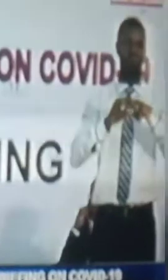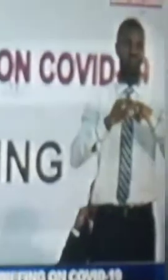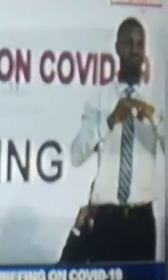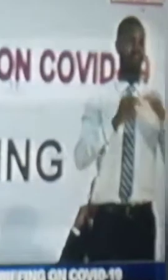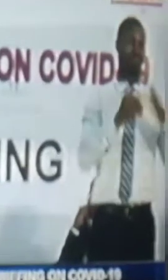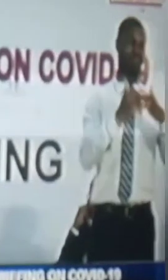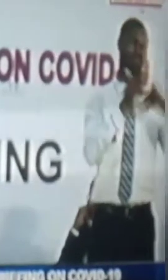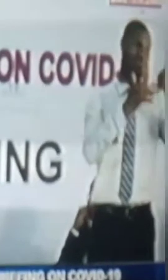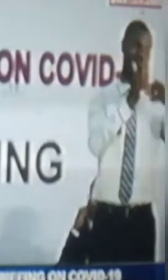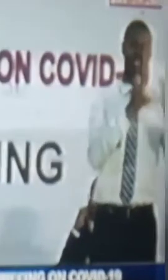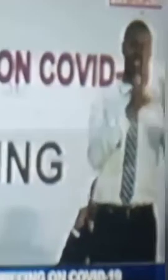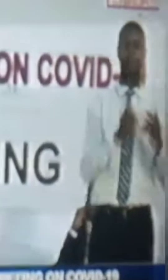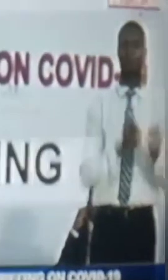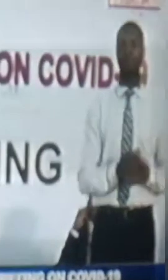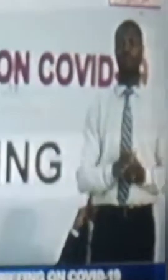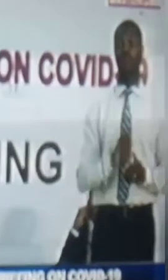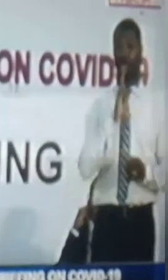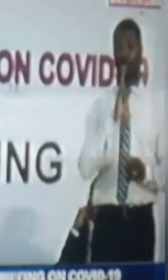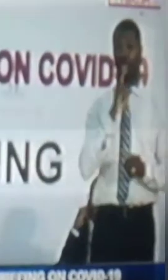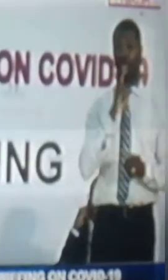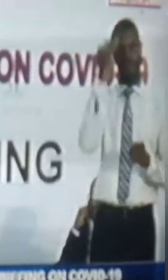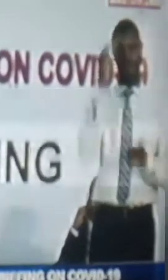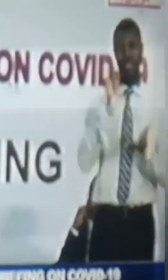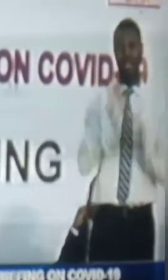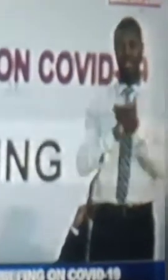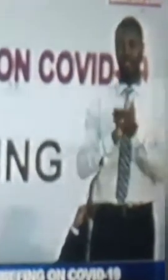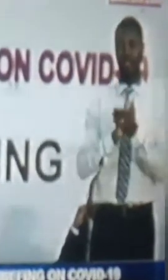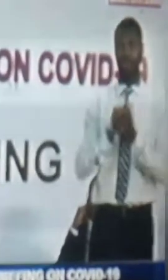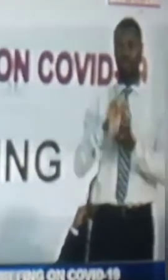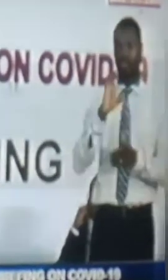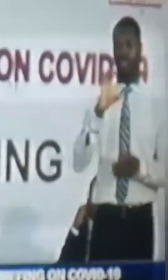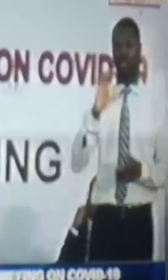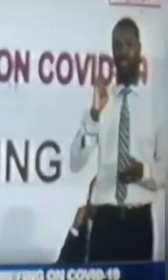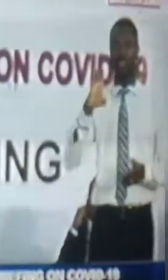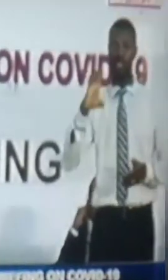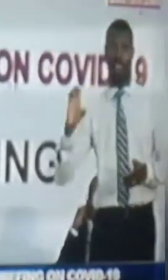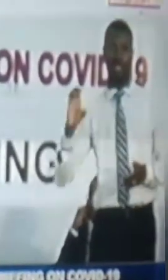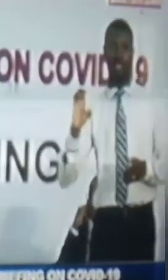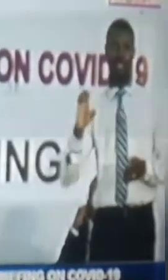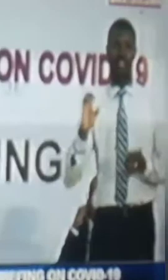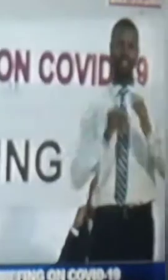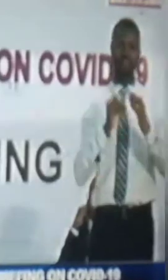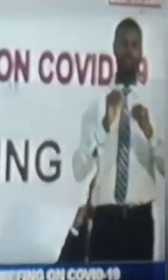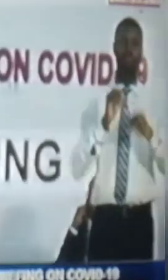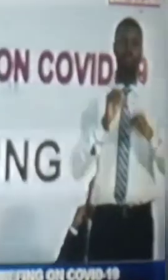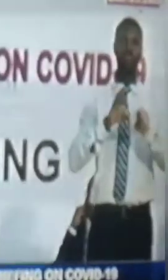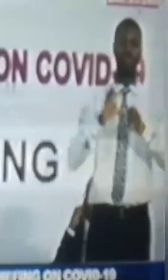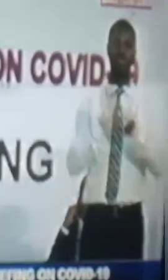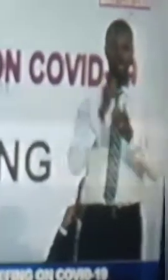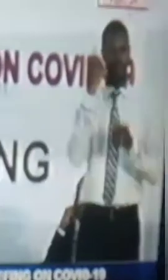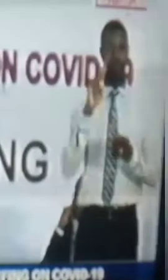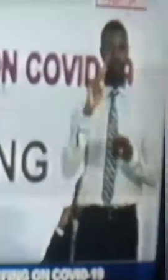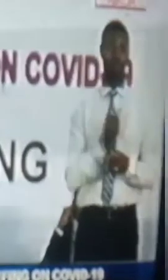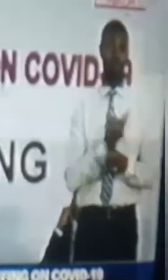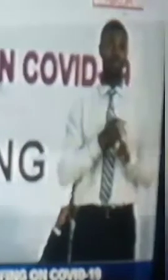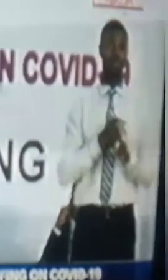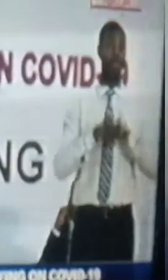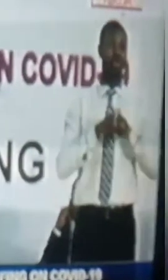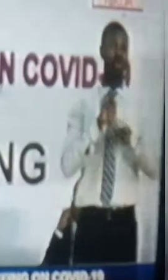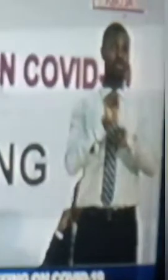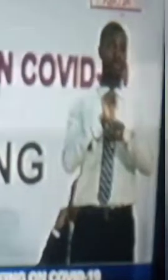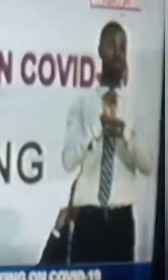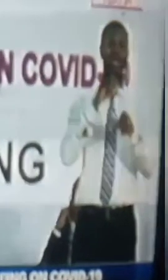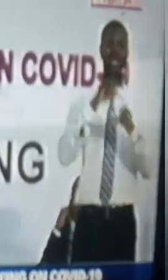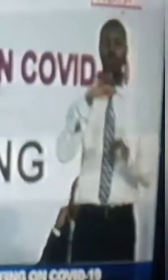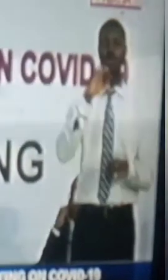They have rolling stock and the building of wagons somewhere in Ogun State. And like I said, if you aggregate